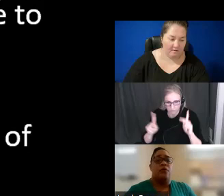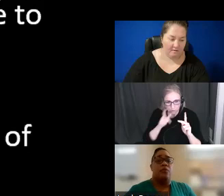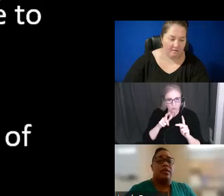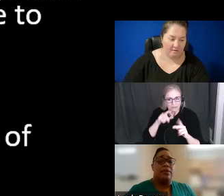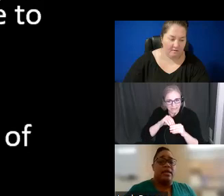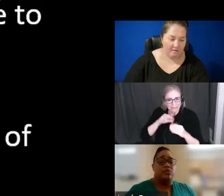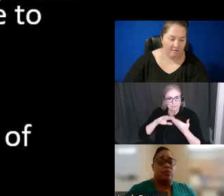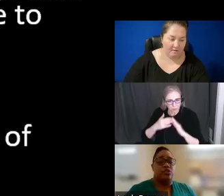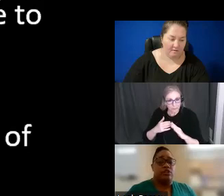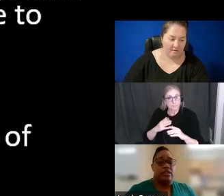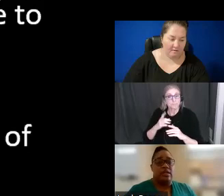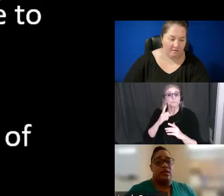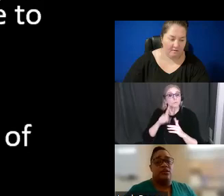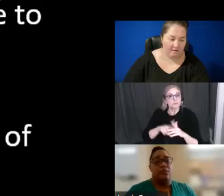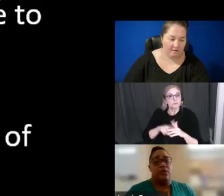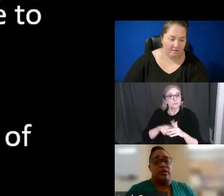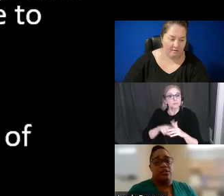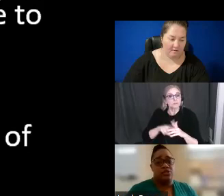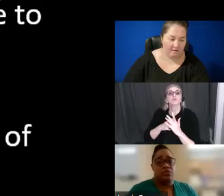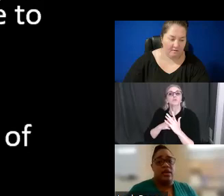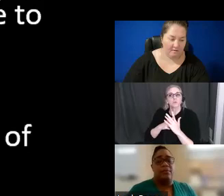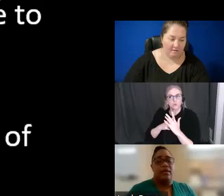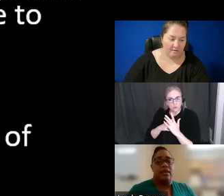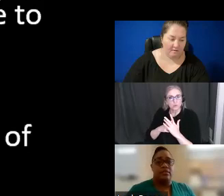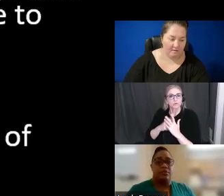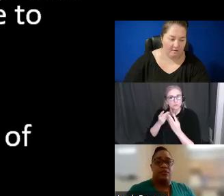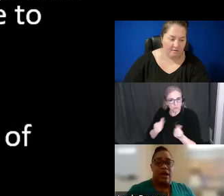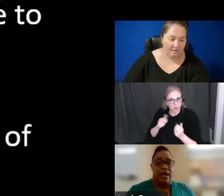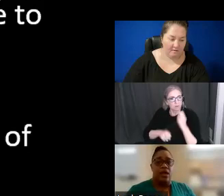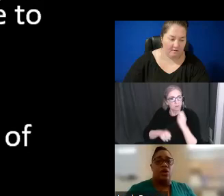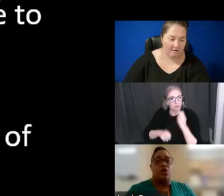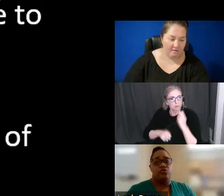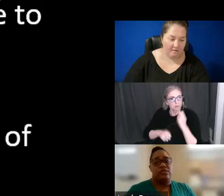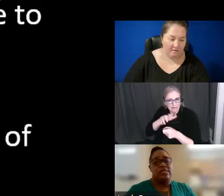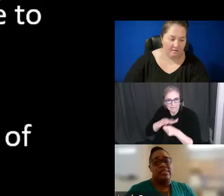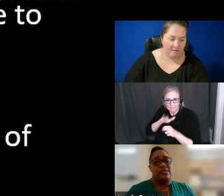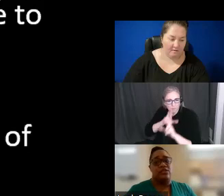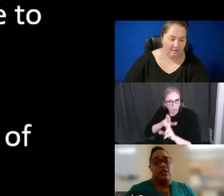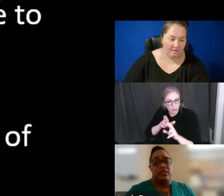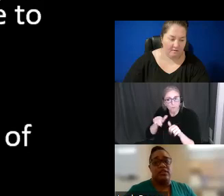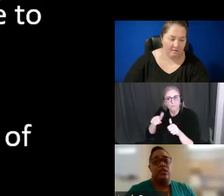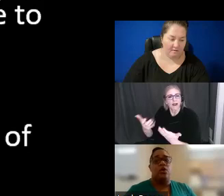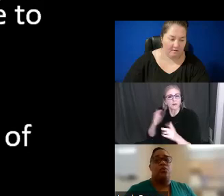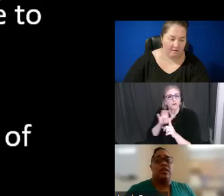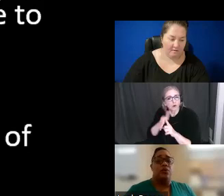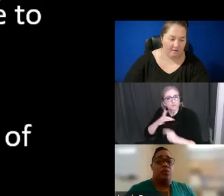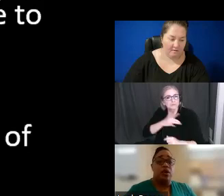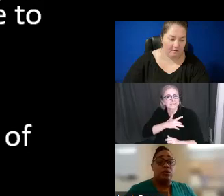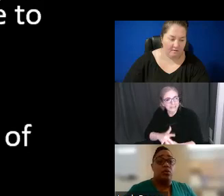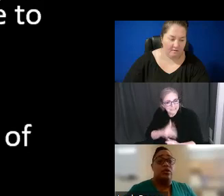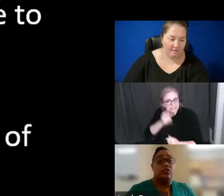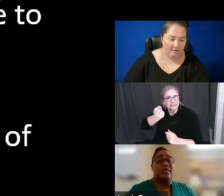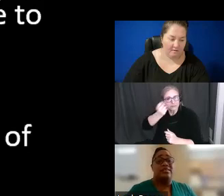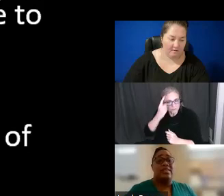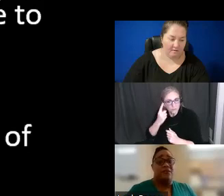communities. When we begin to address the underreporting issue and begin to provide culturally sensitive services, we can